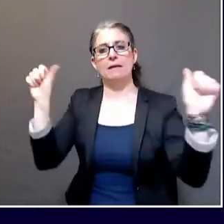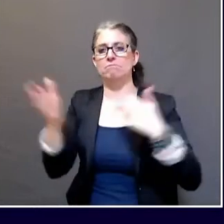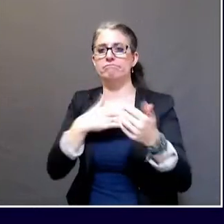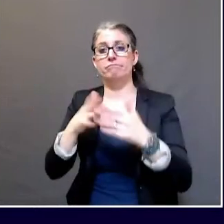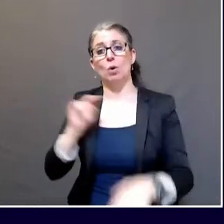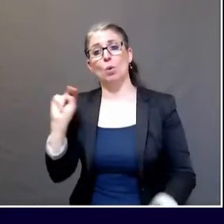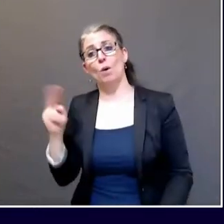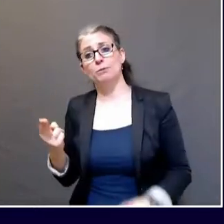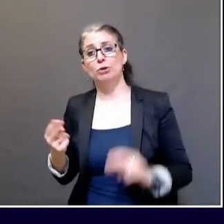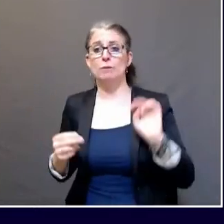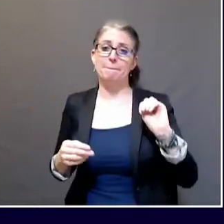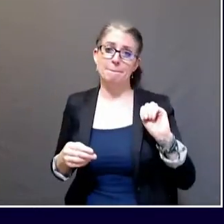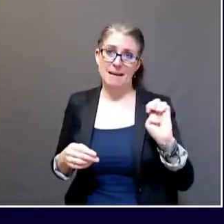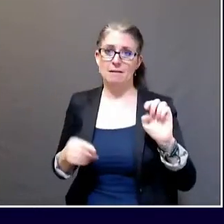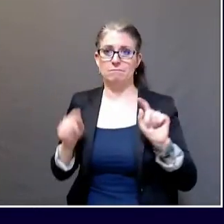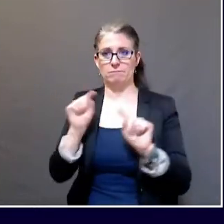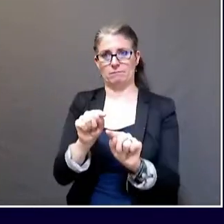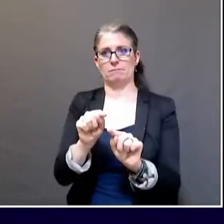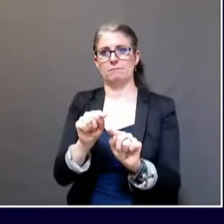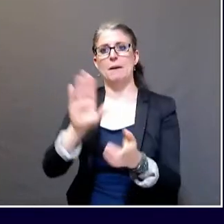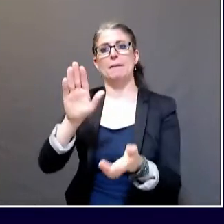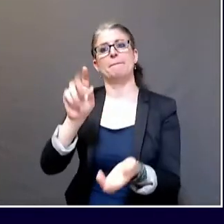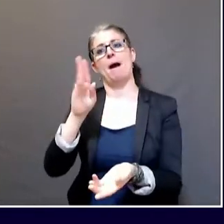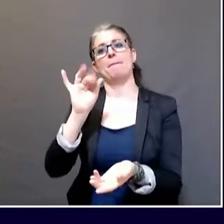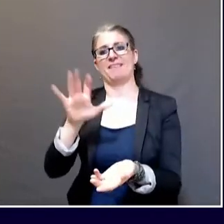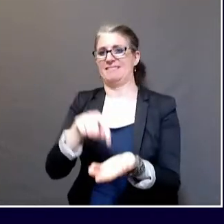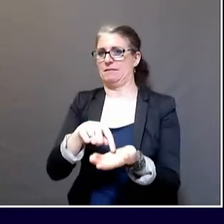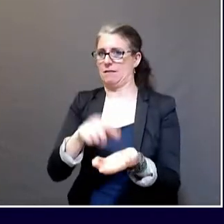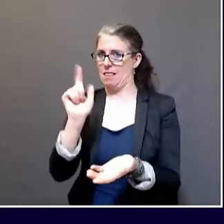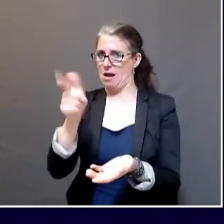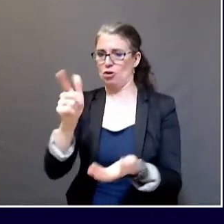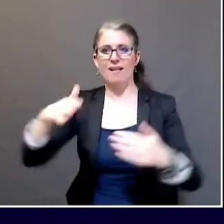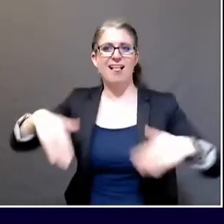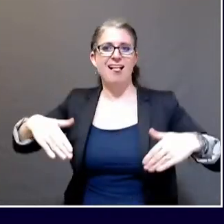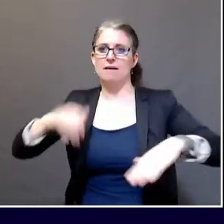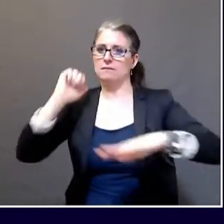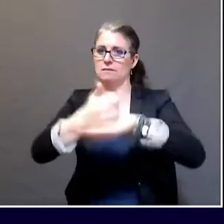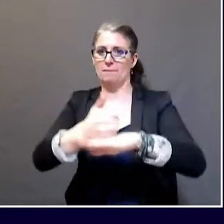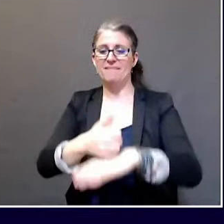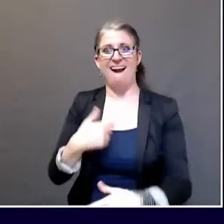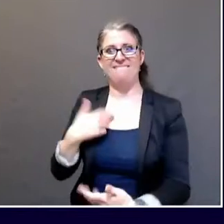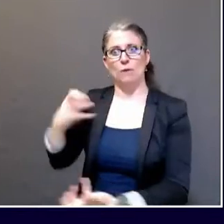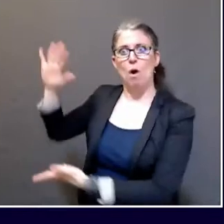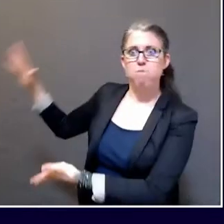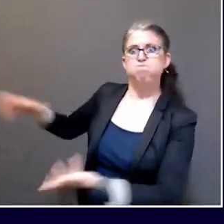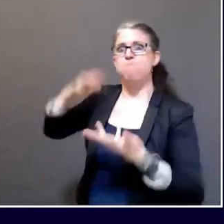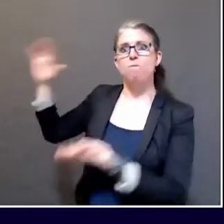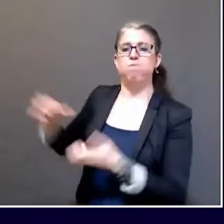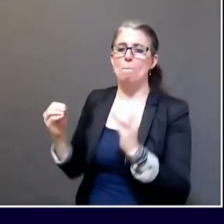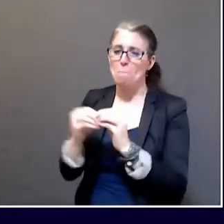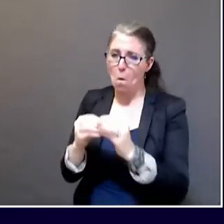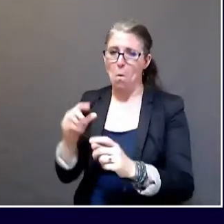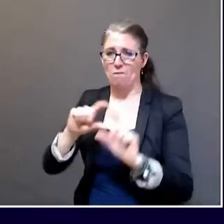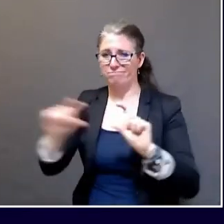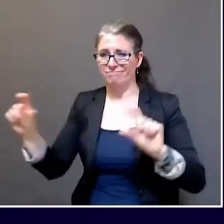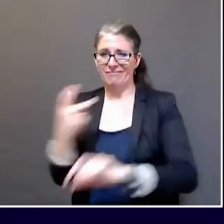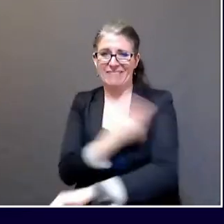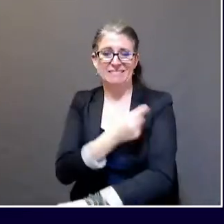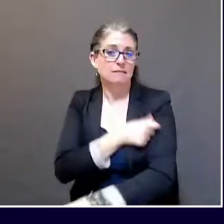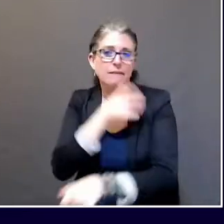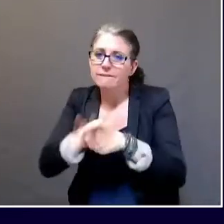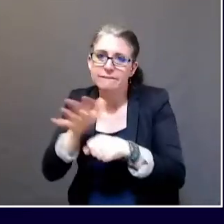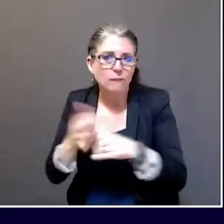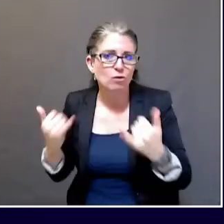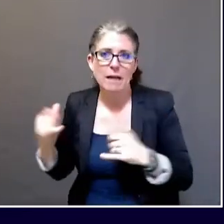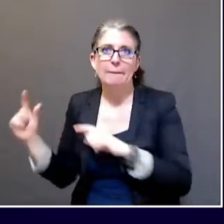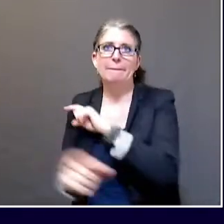is large enough that some of these distinctions are not needed, because our goal is to vaccinate everybody, no matter where